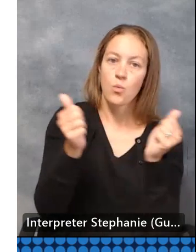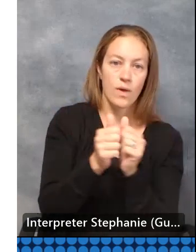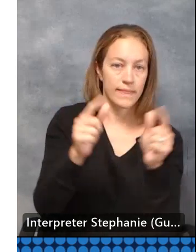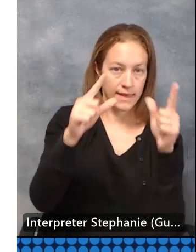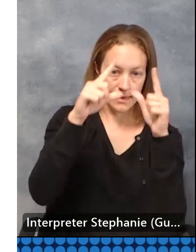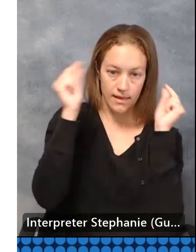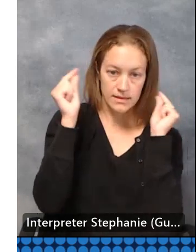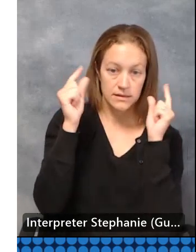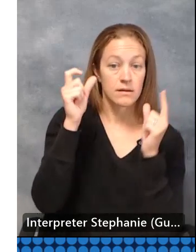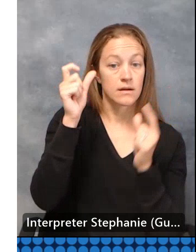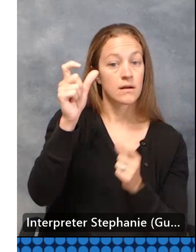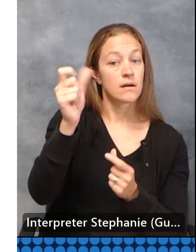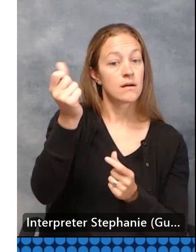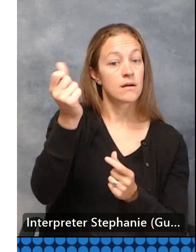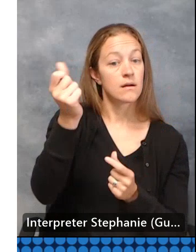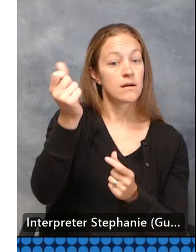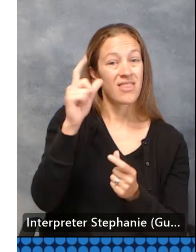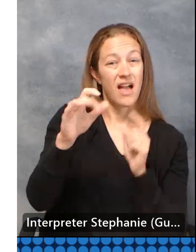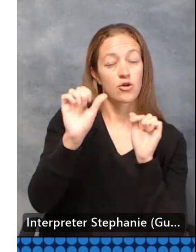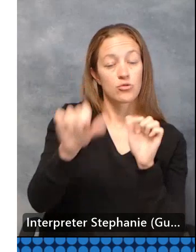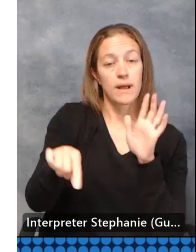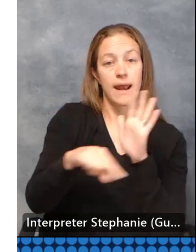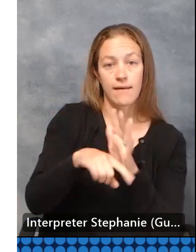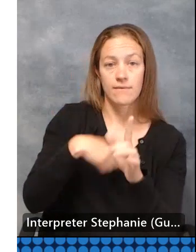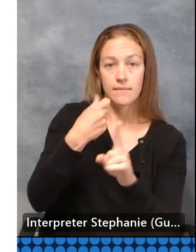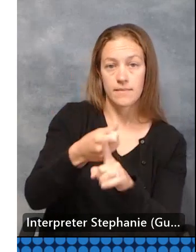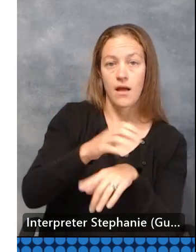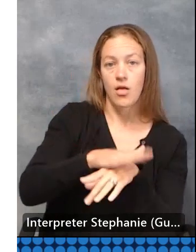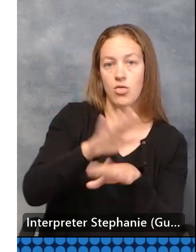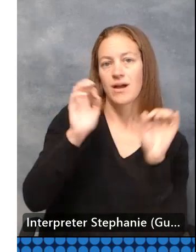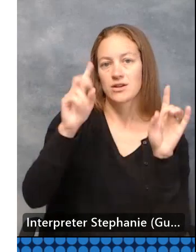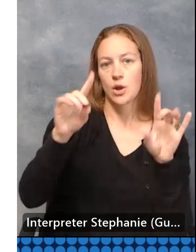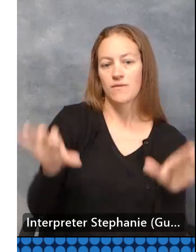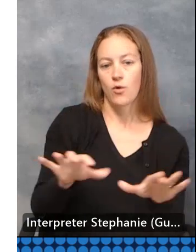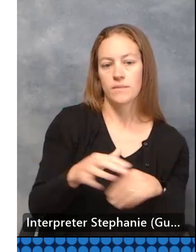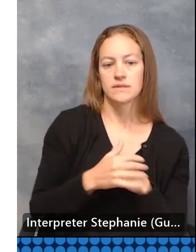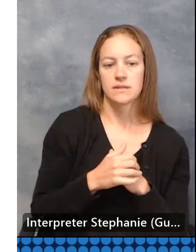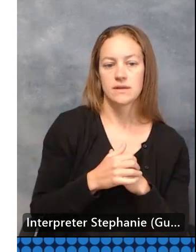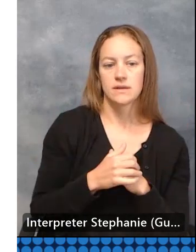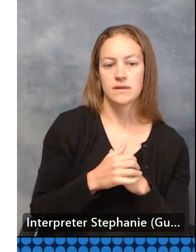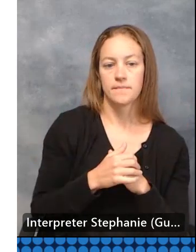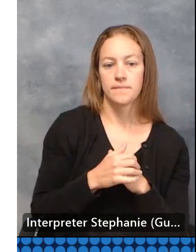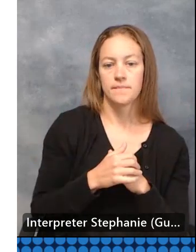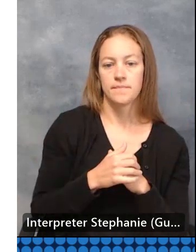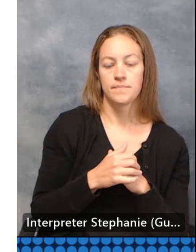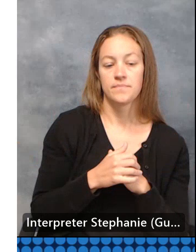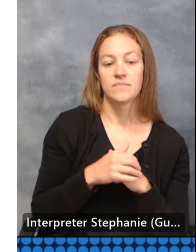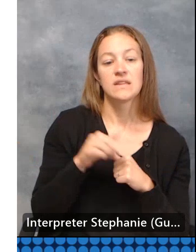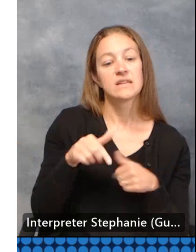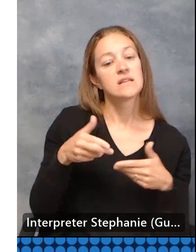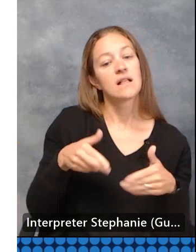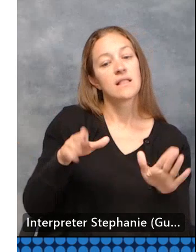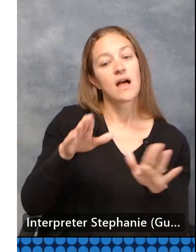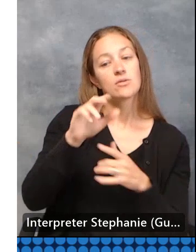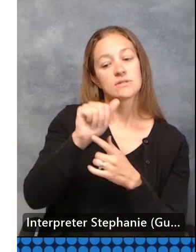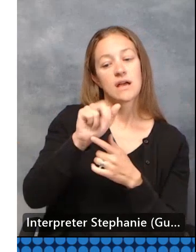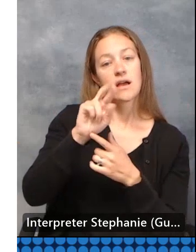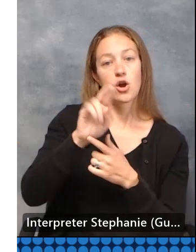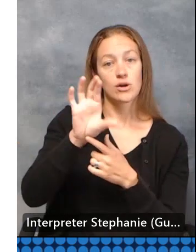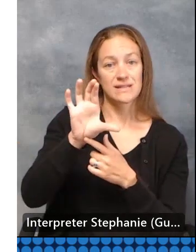an adverse effect on their educational performance. This allows ARCs